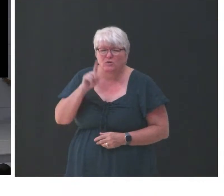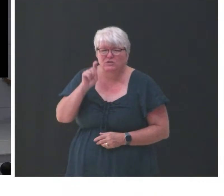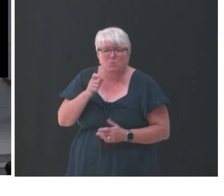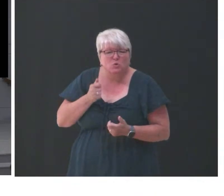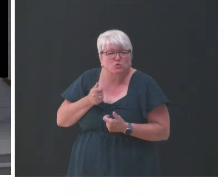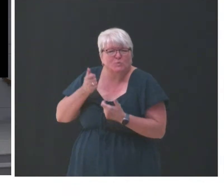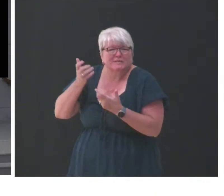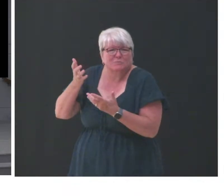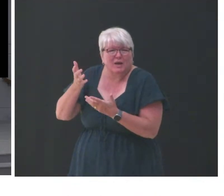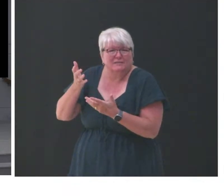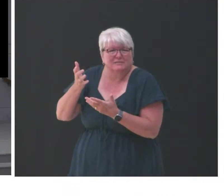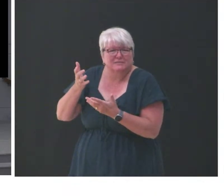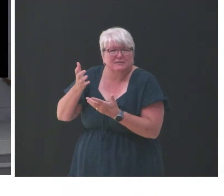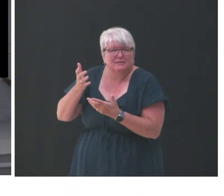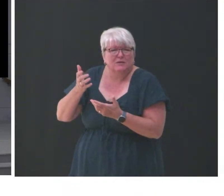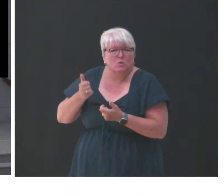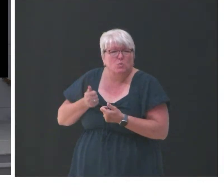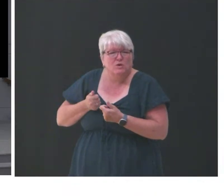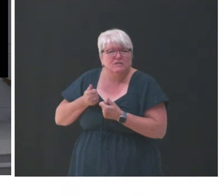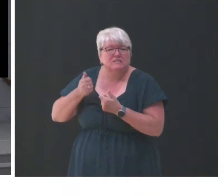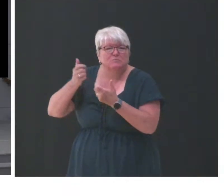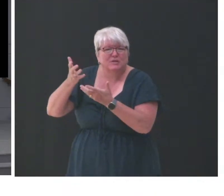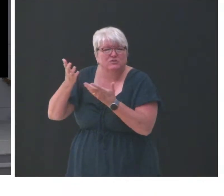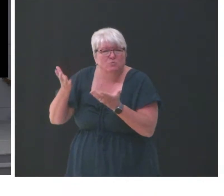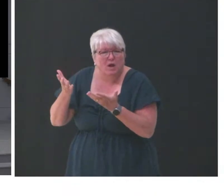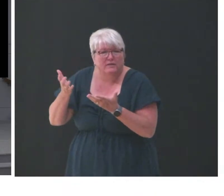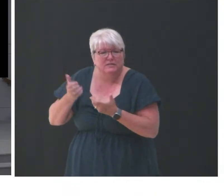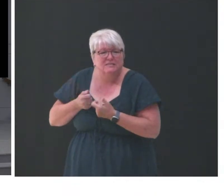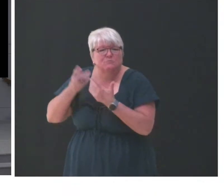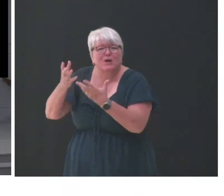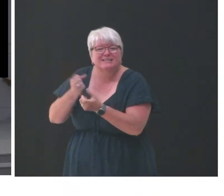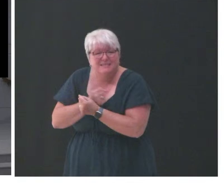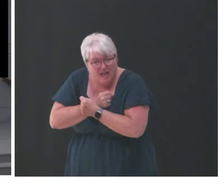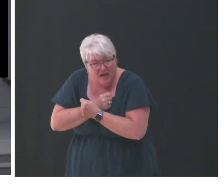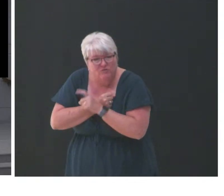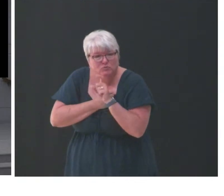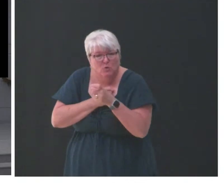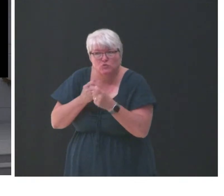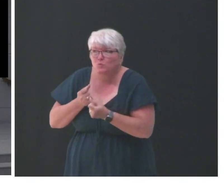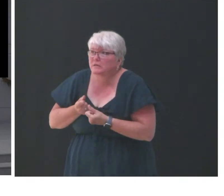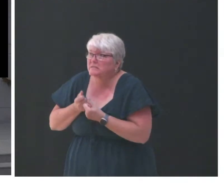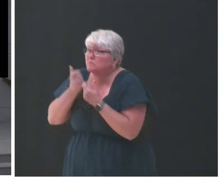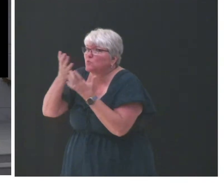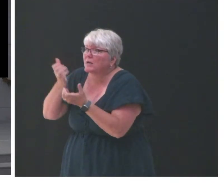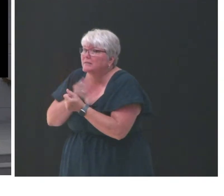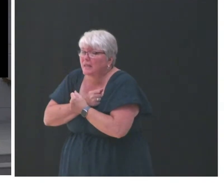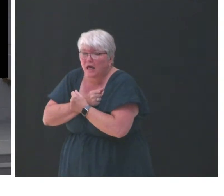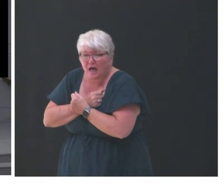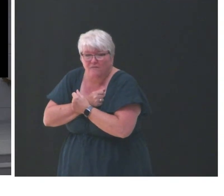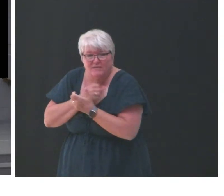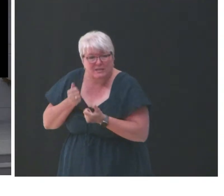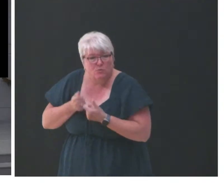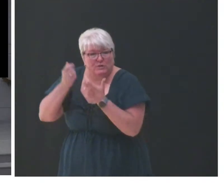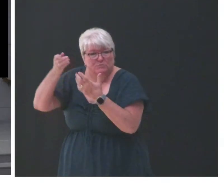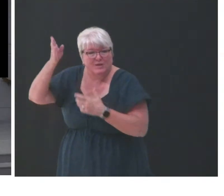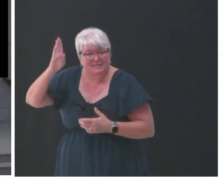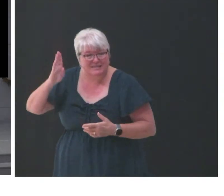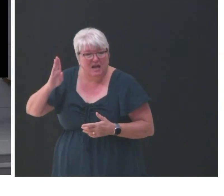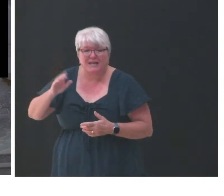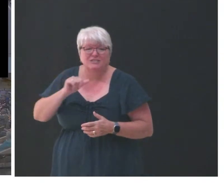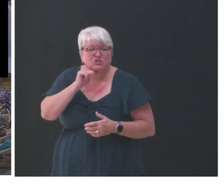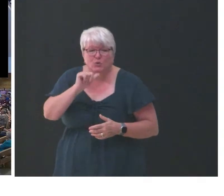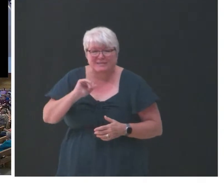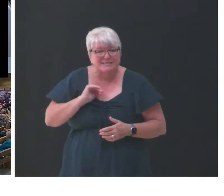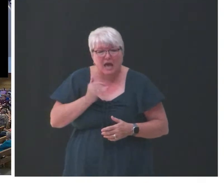here? You can answer. What's the thing we're supposed to express? Love. We're supposed to express love. That's what we express to God. And so it's not